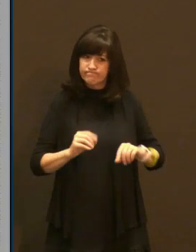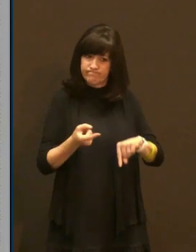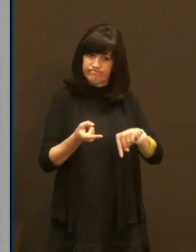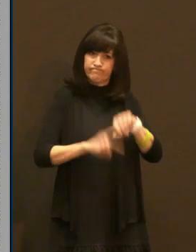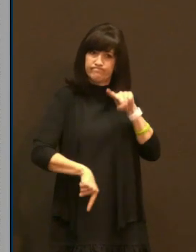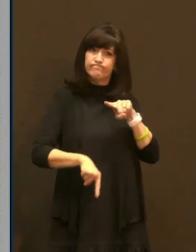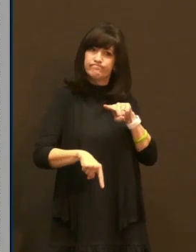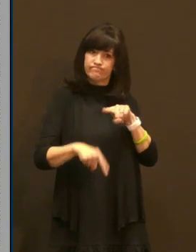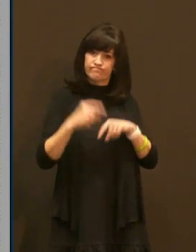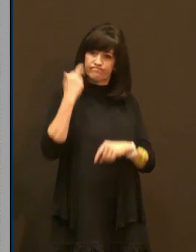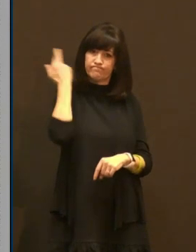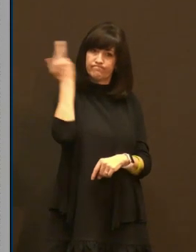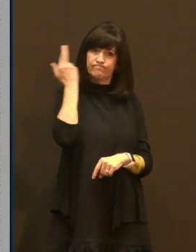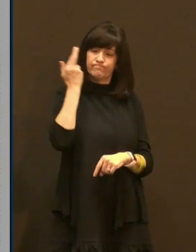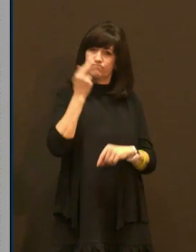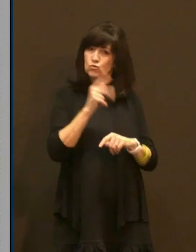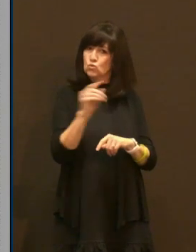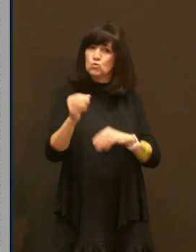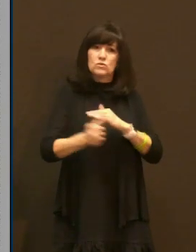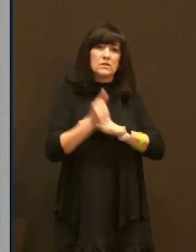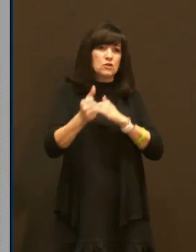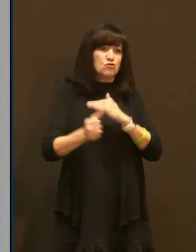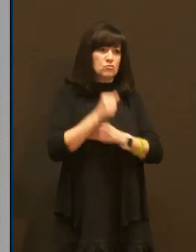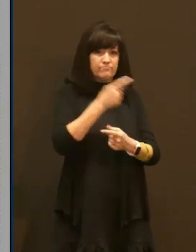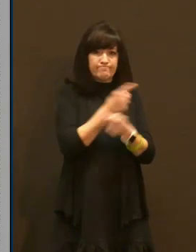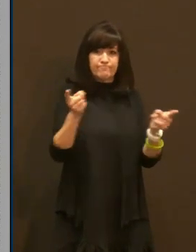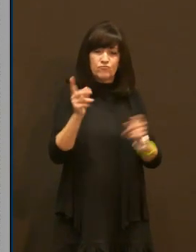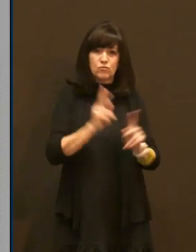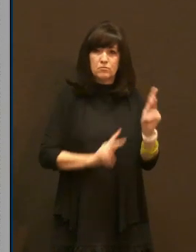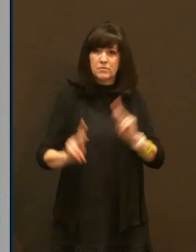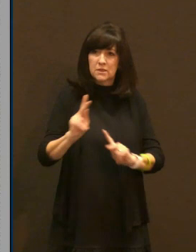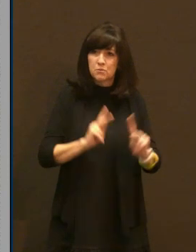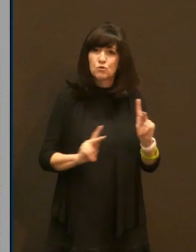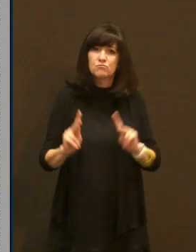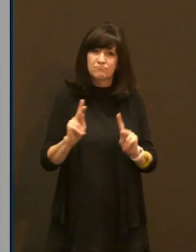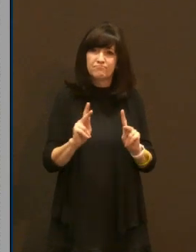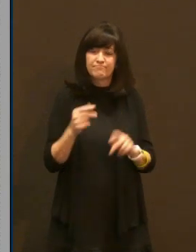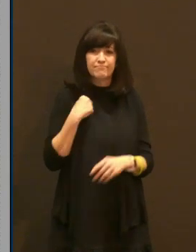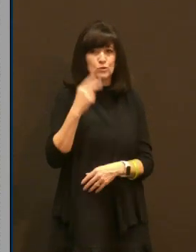funerals and viewings. The New York Times ran an article where they printed,